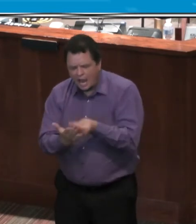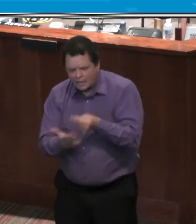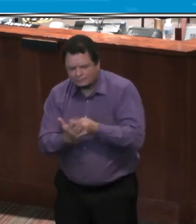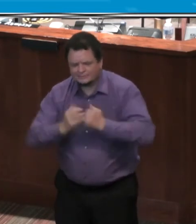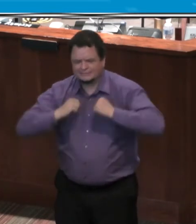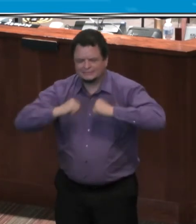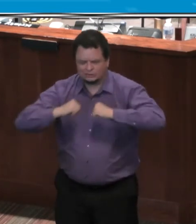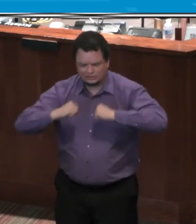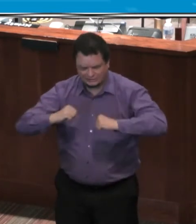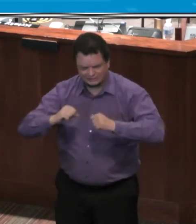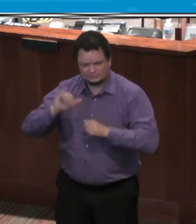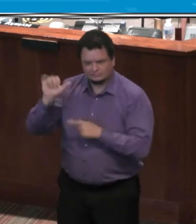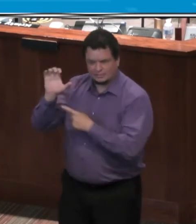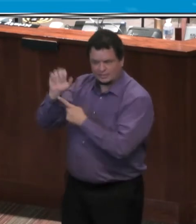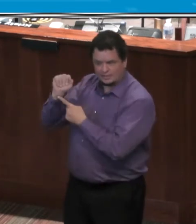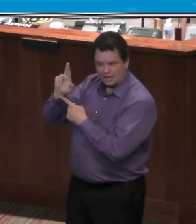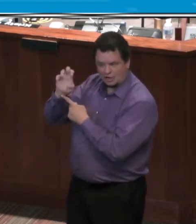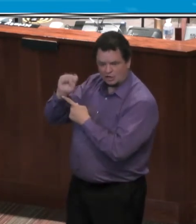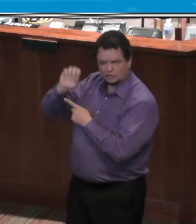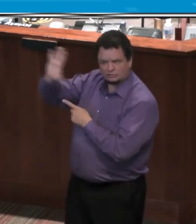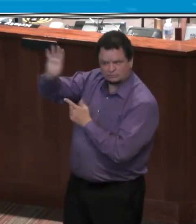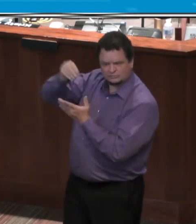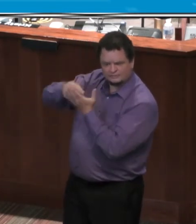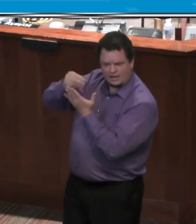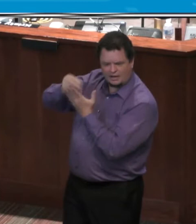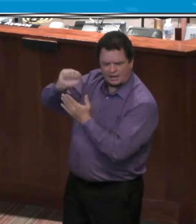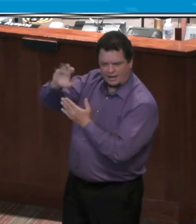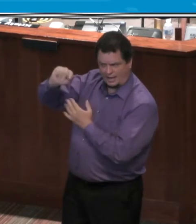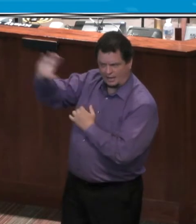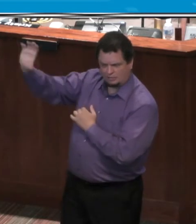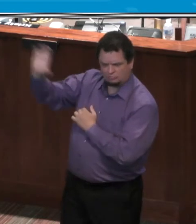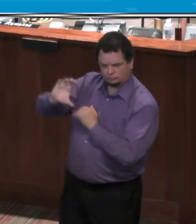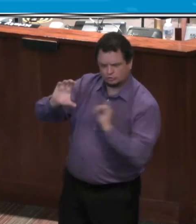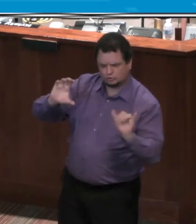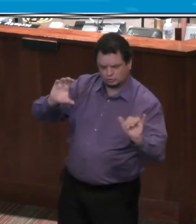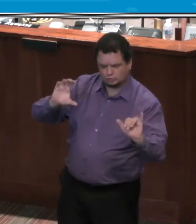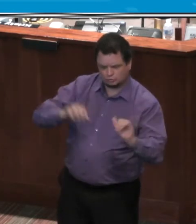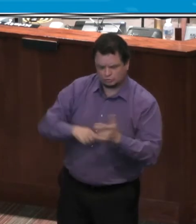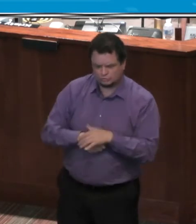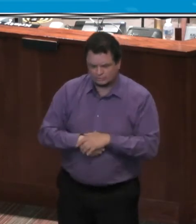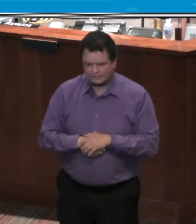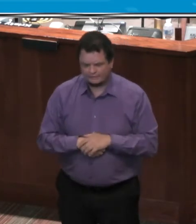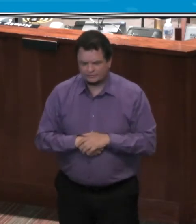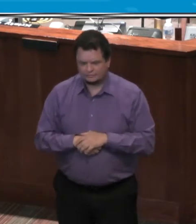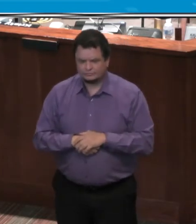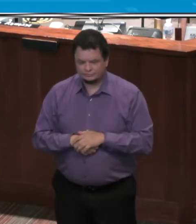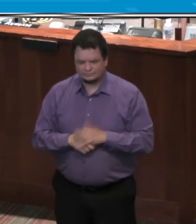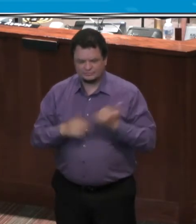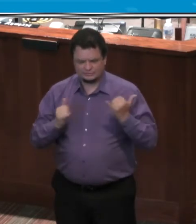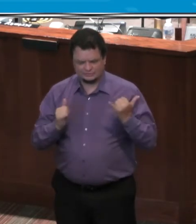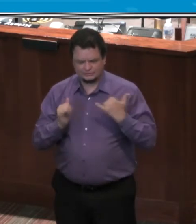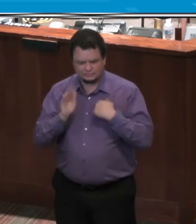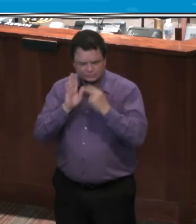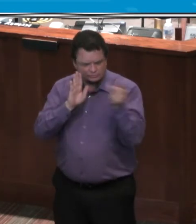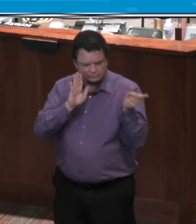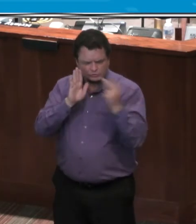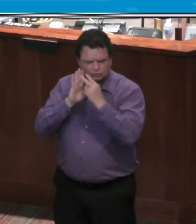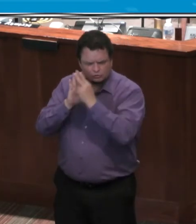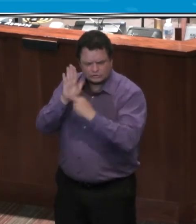Resolution of the El Paso County Board of Health. Whereas, as a result of the